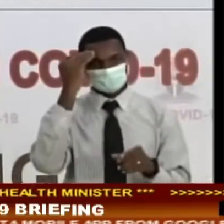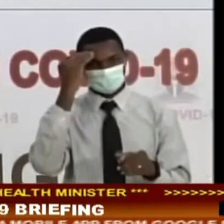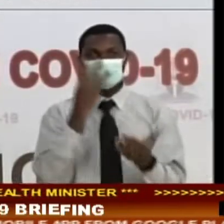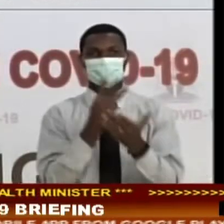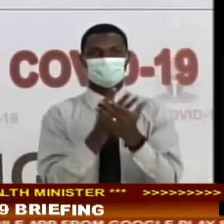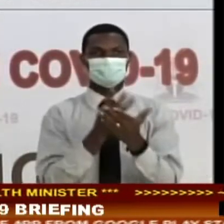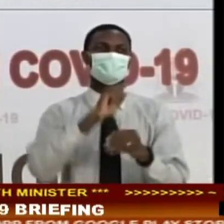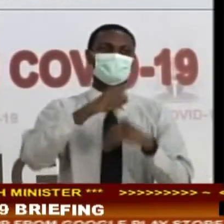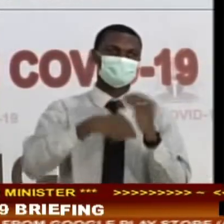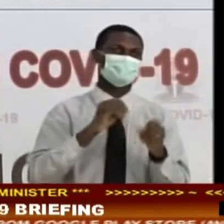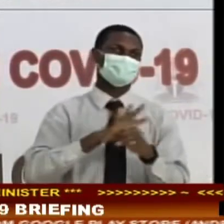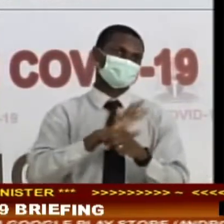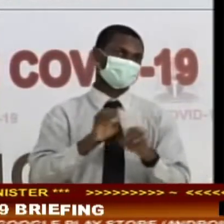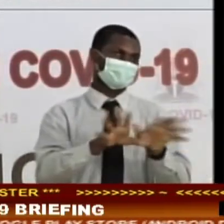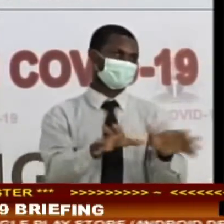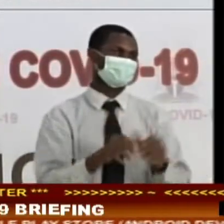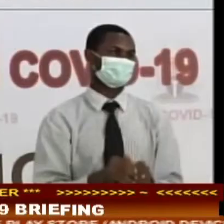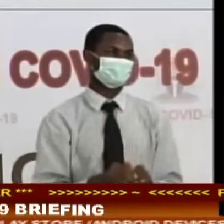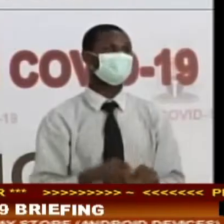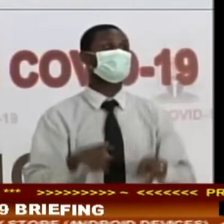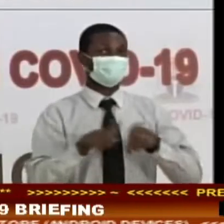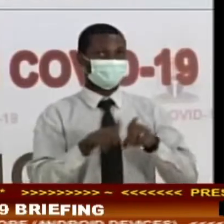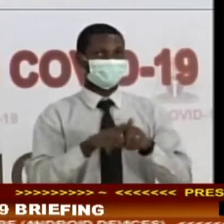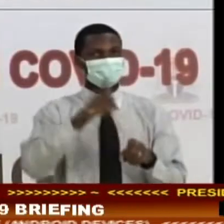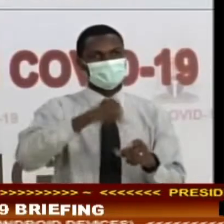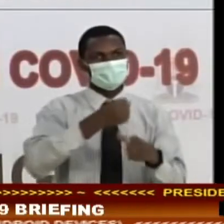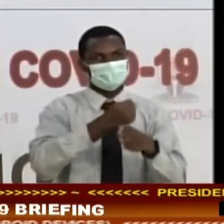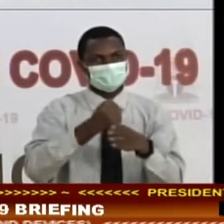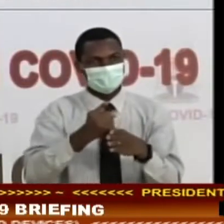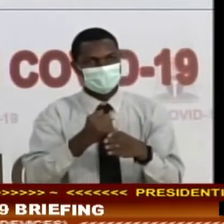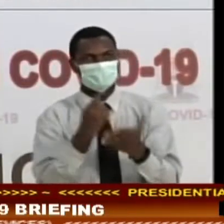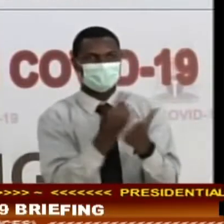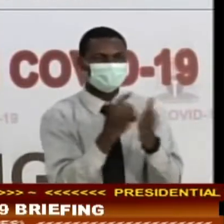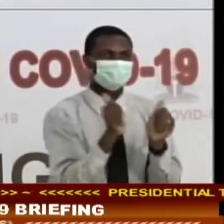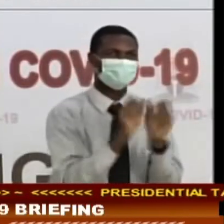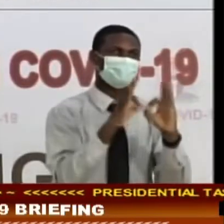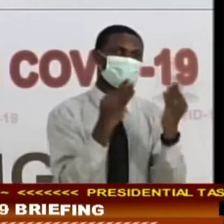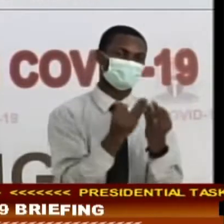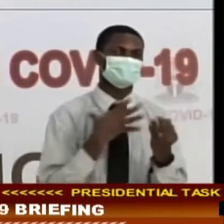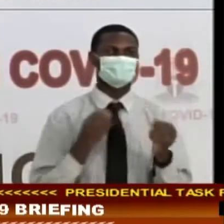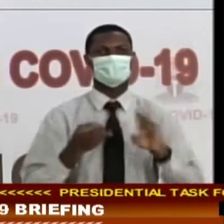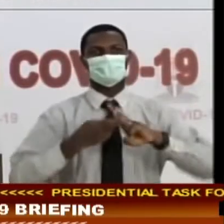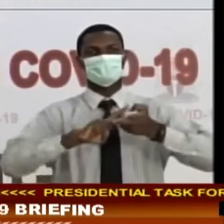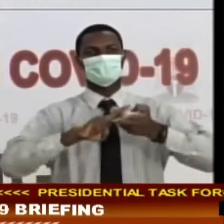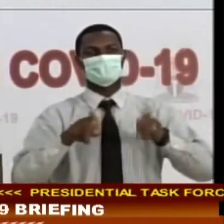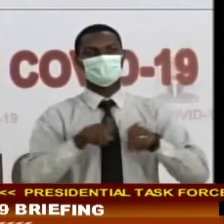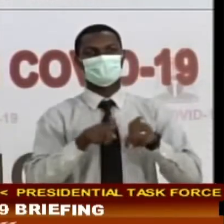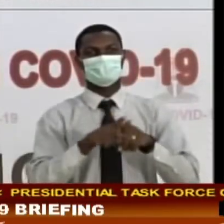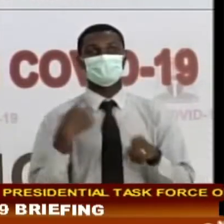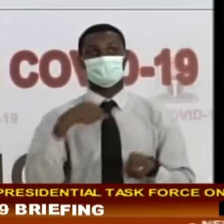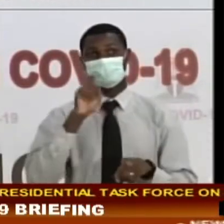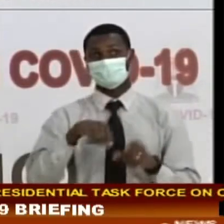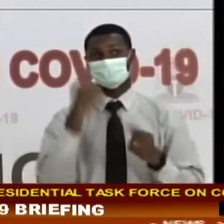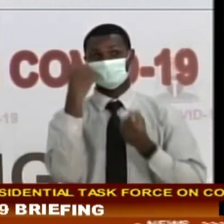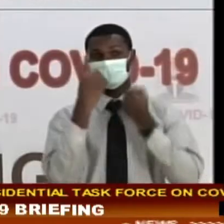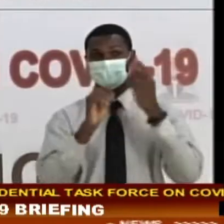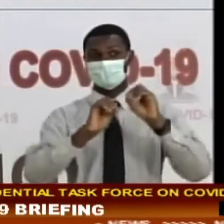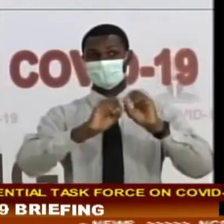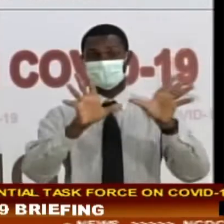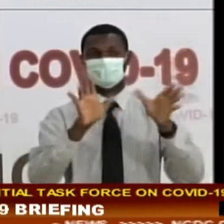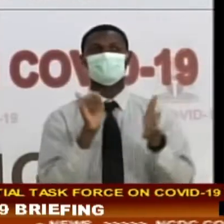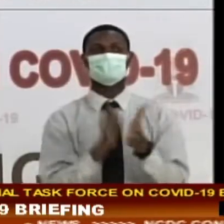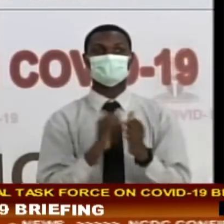extension to share with their families and relations we must realize that